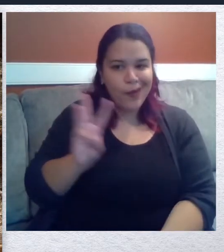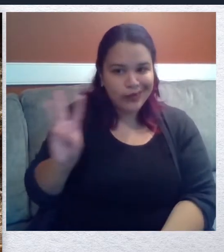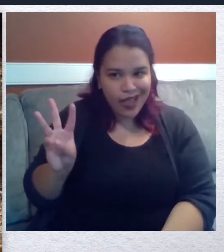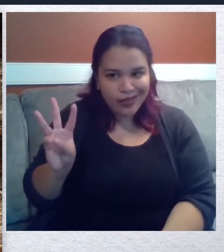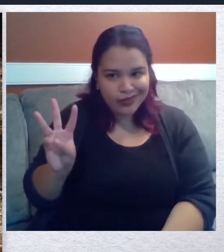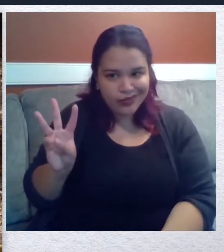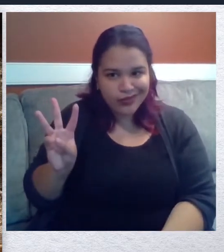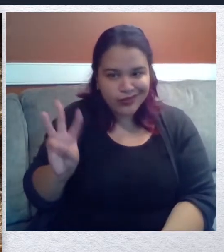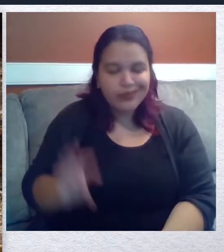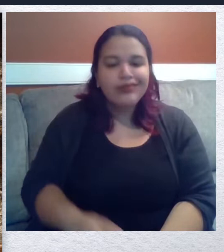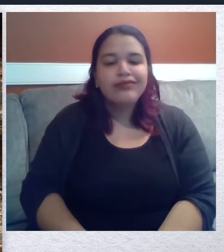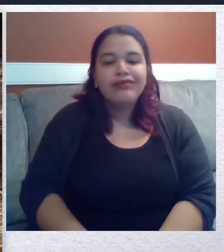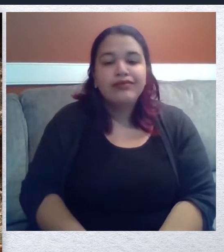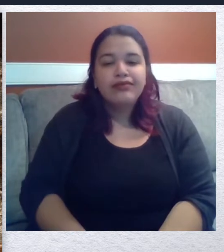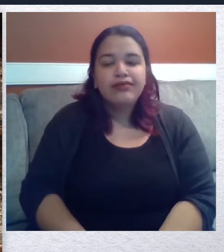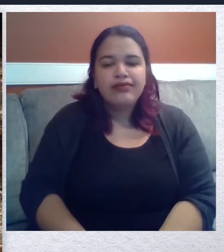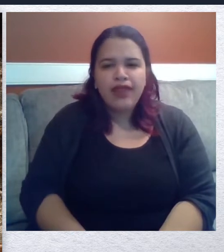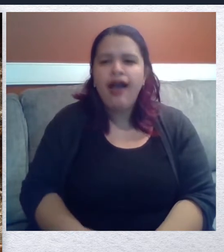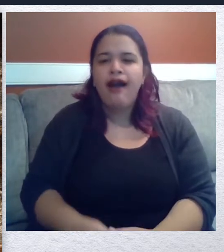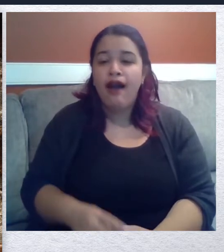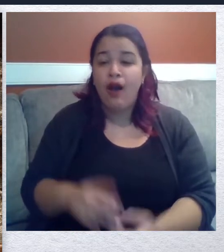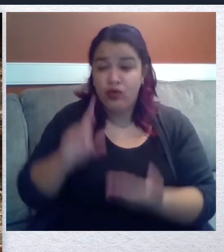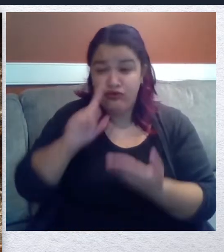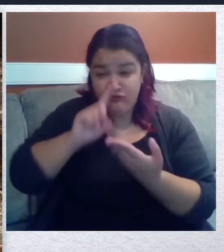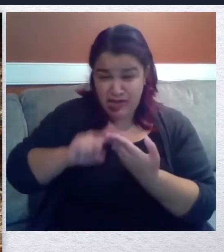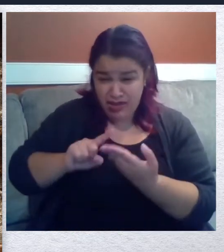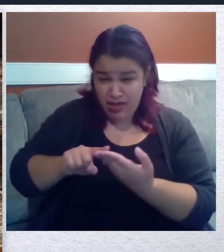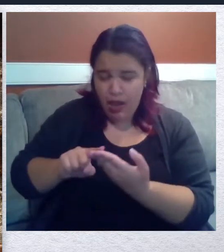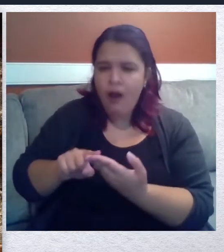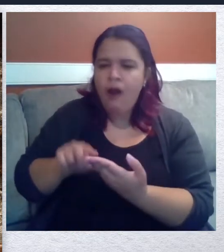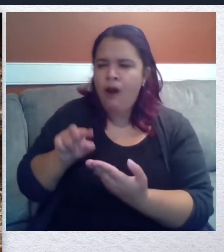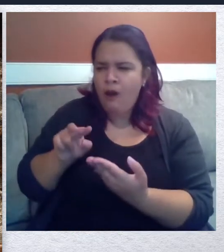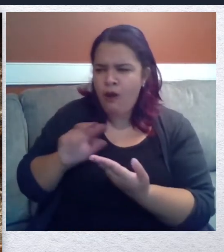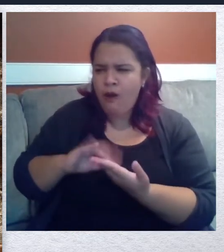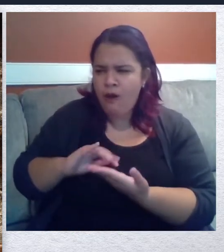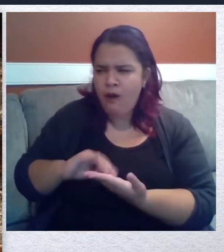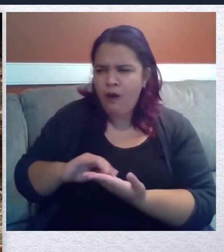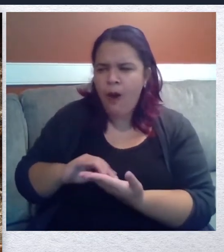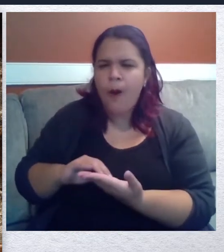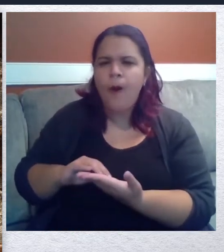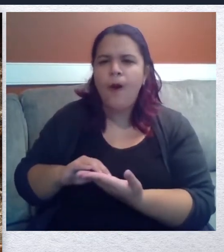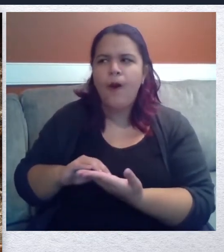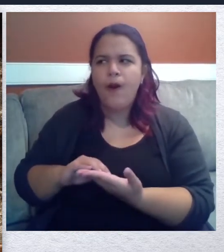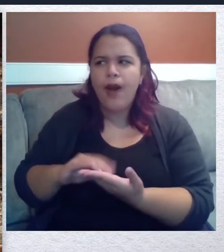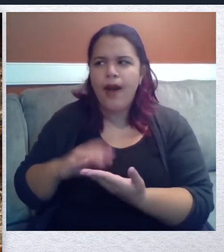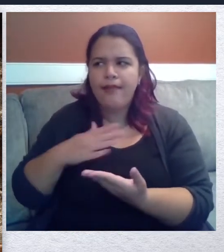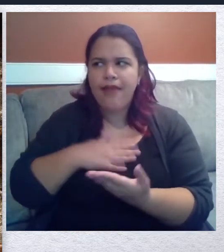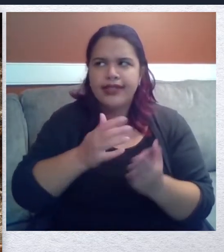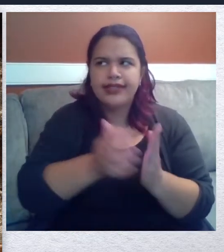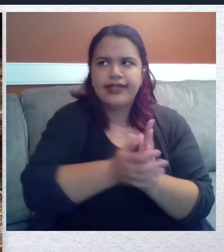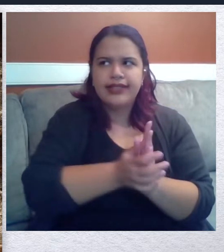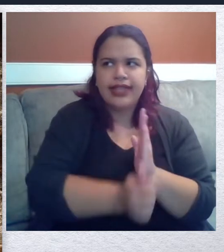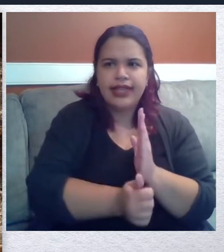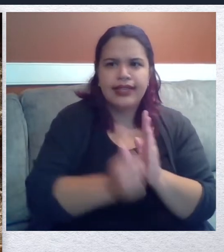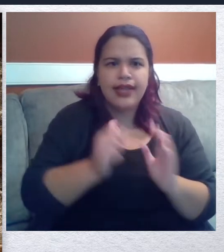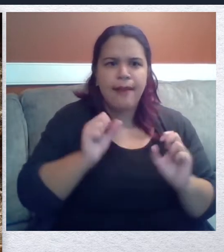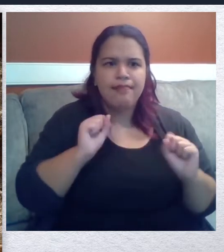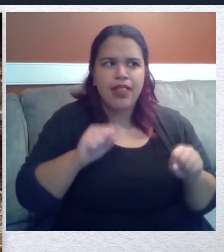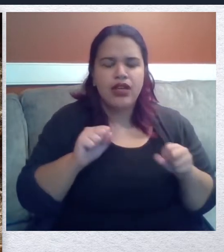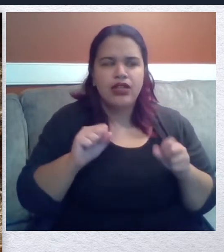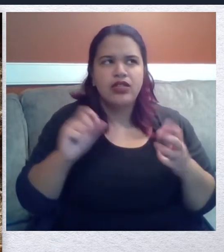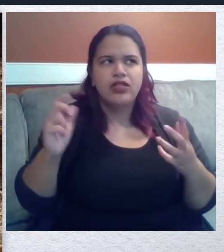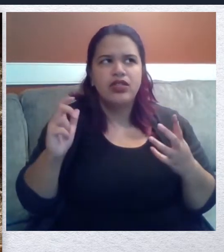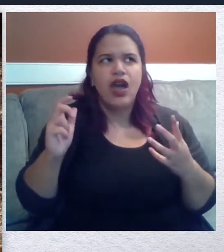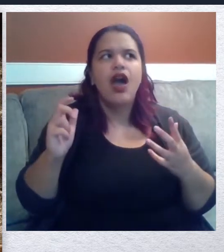This can be helpful to identify your personal and professional skills and values that align with the employer. Practice